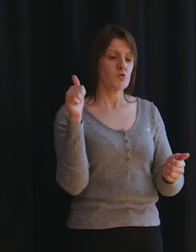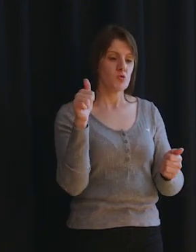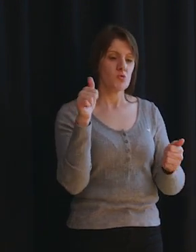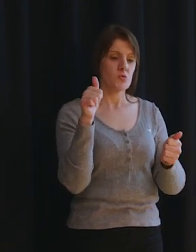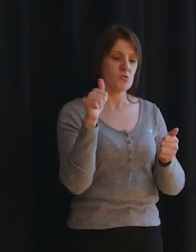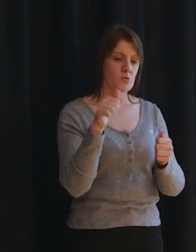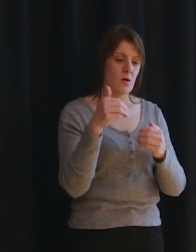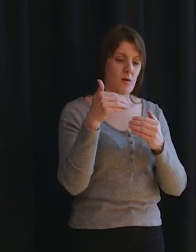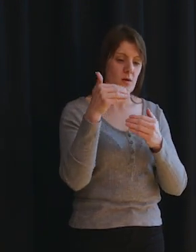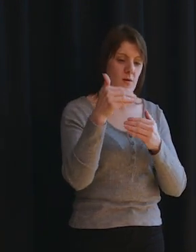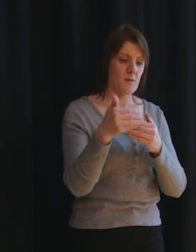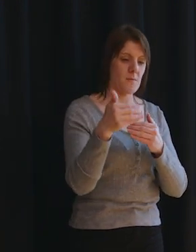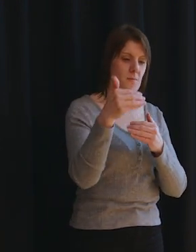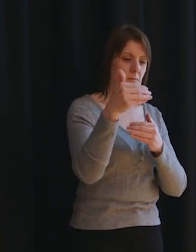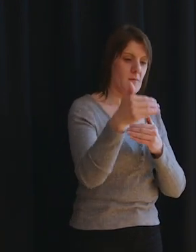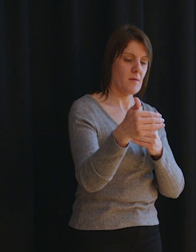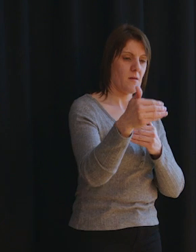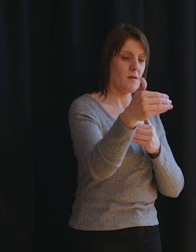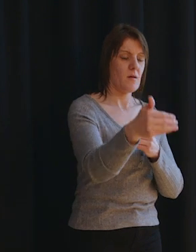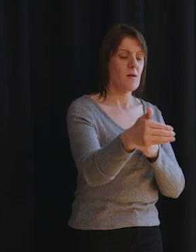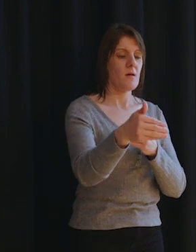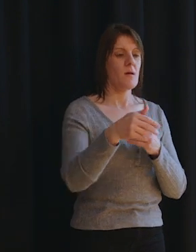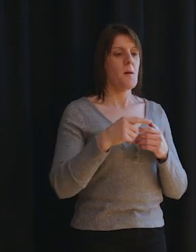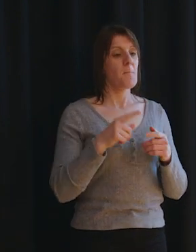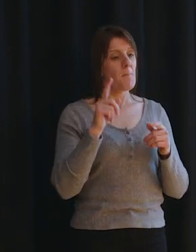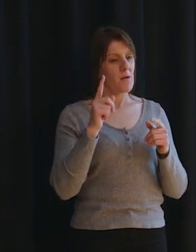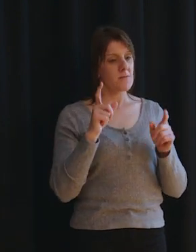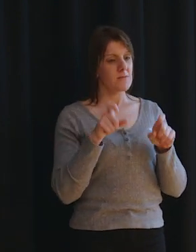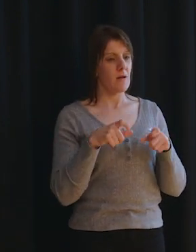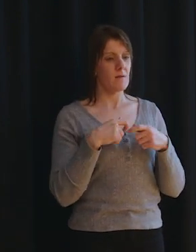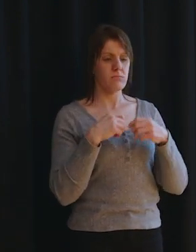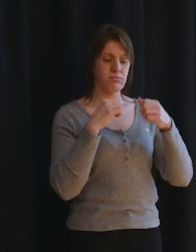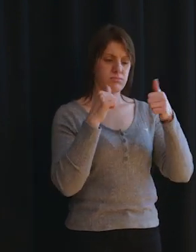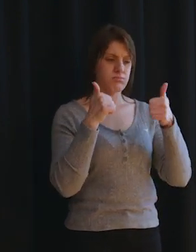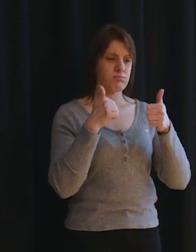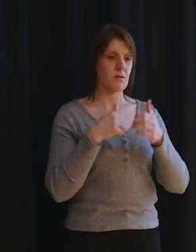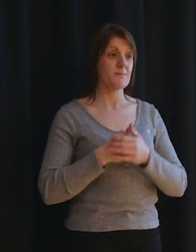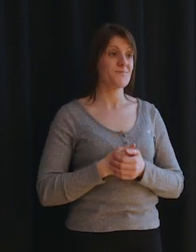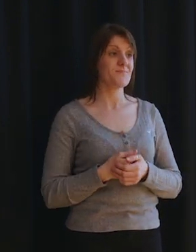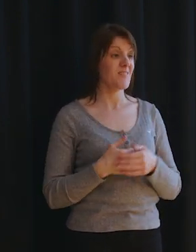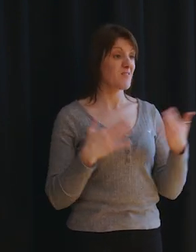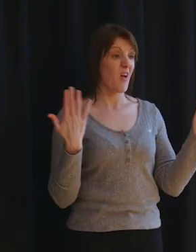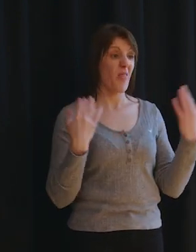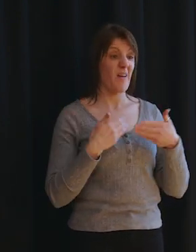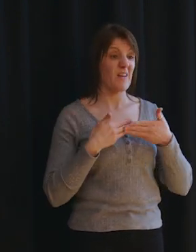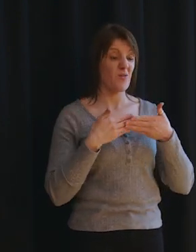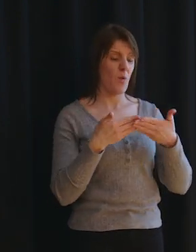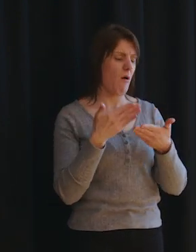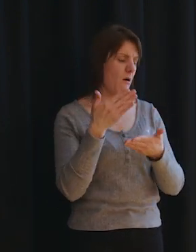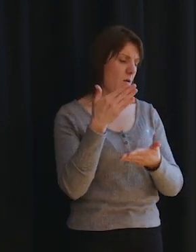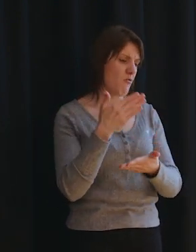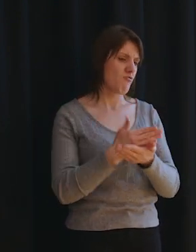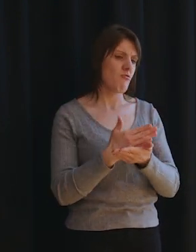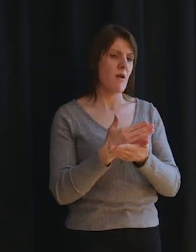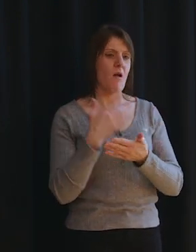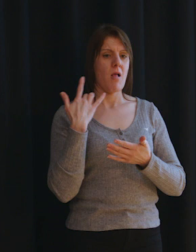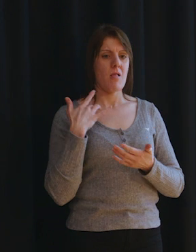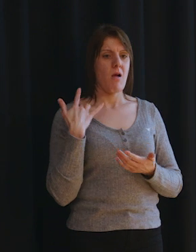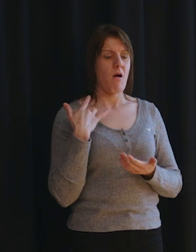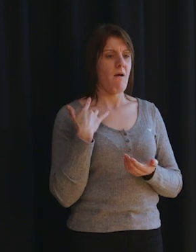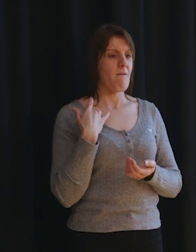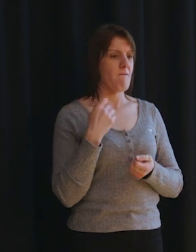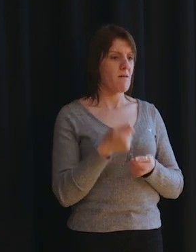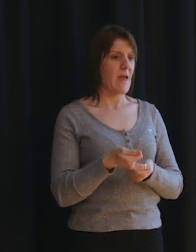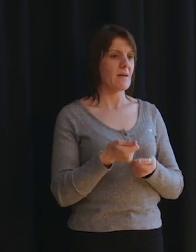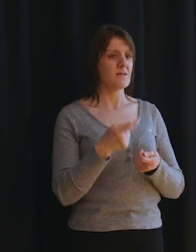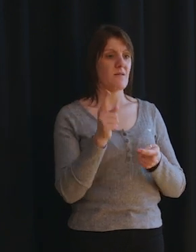time, but it's still making good progress at the moment. All right, so that just gives you hopefully that gives you a bit of a real life case of